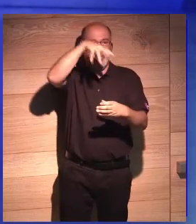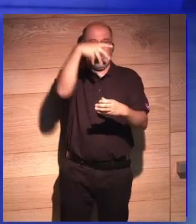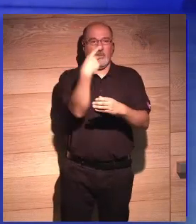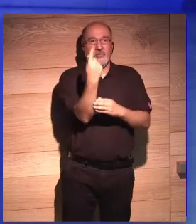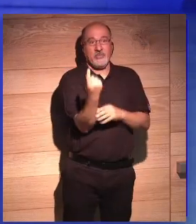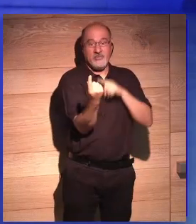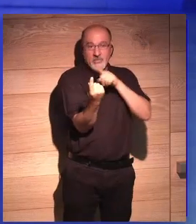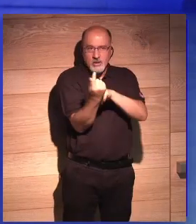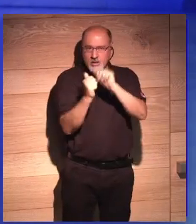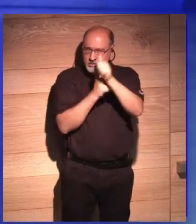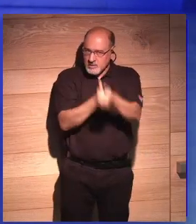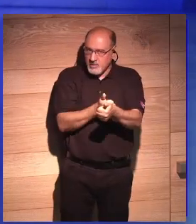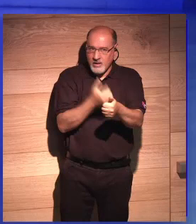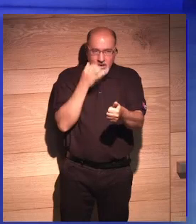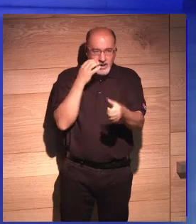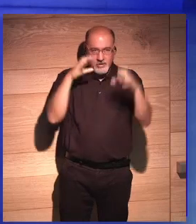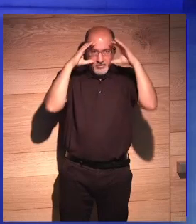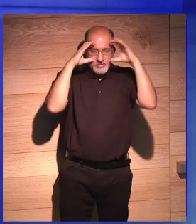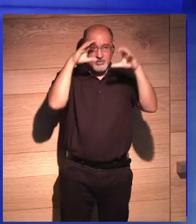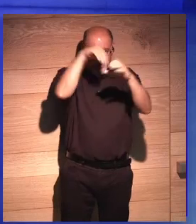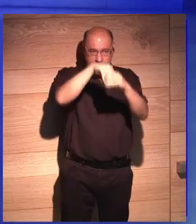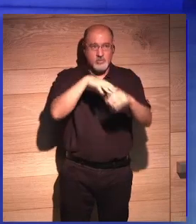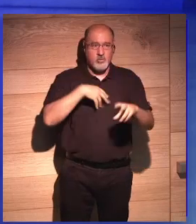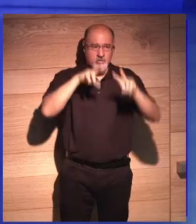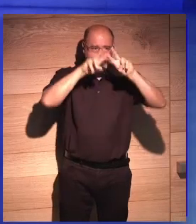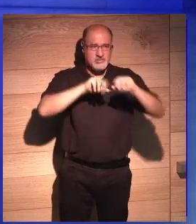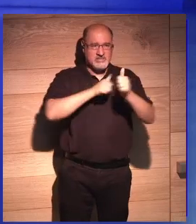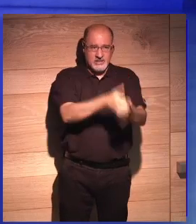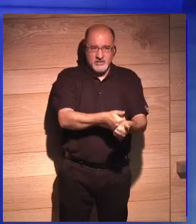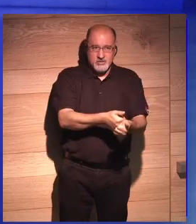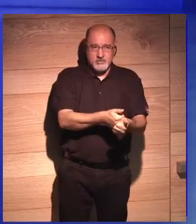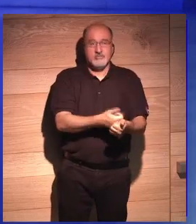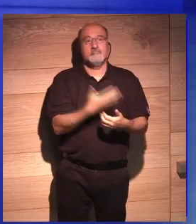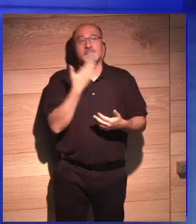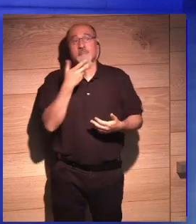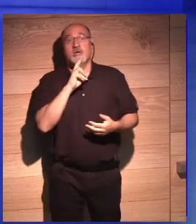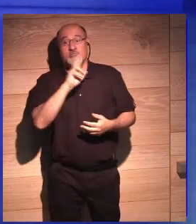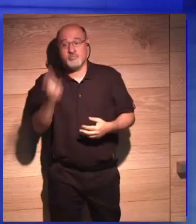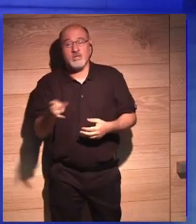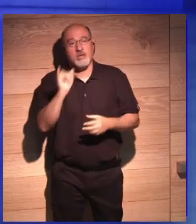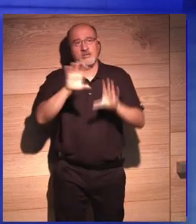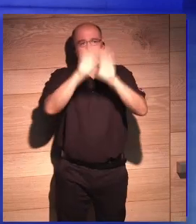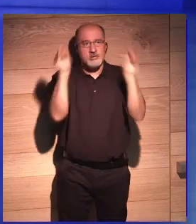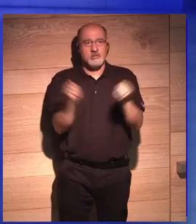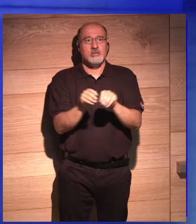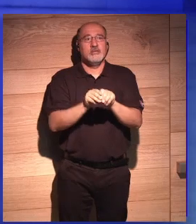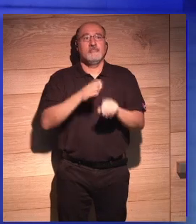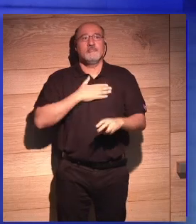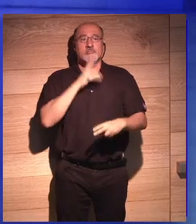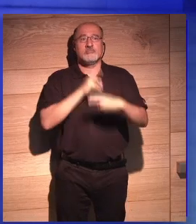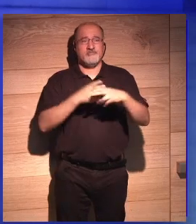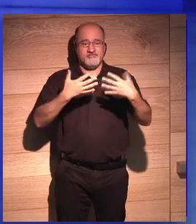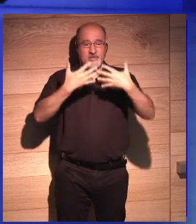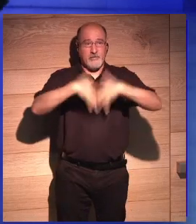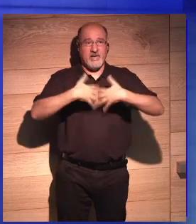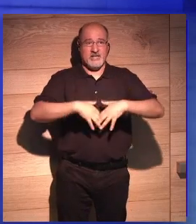And the further implications of it, we've been using machine learning to essentially create predictive motion models